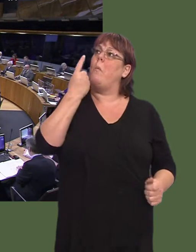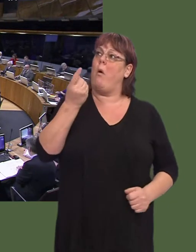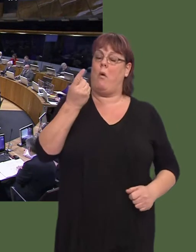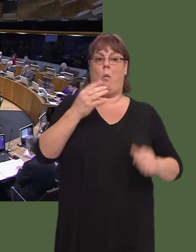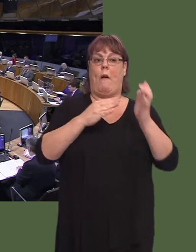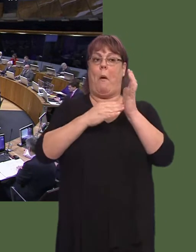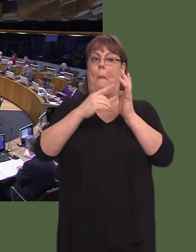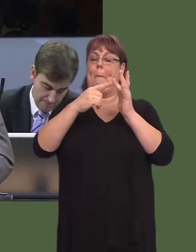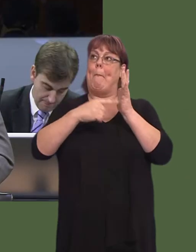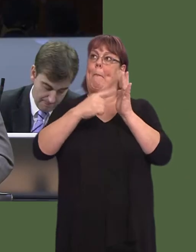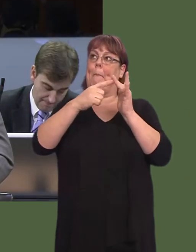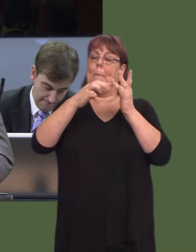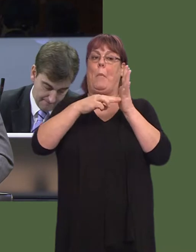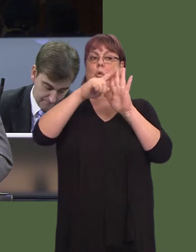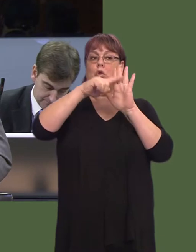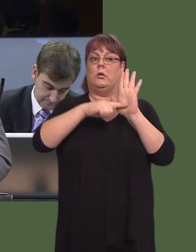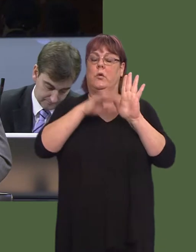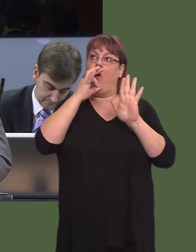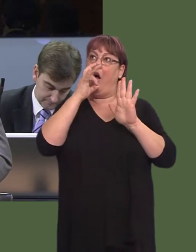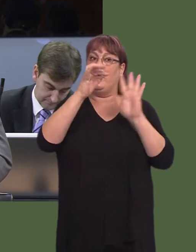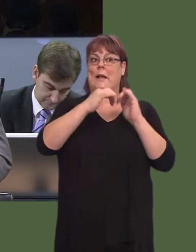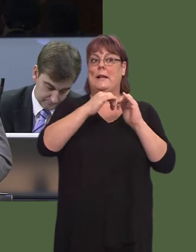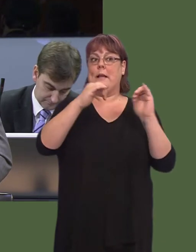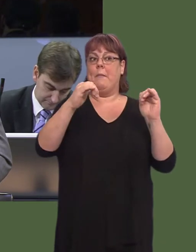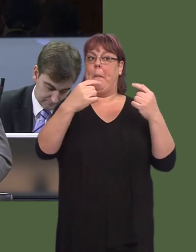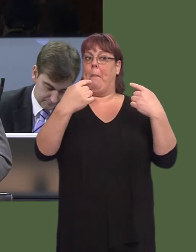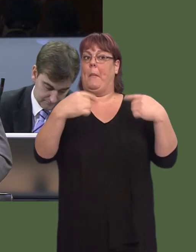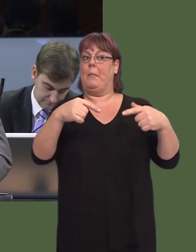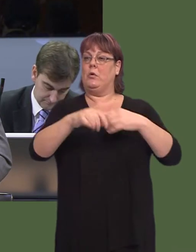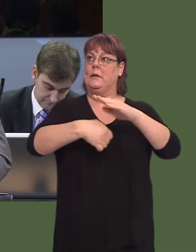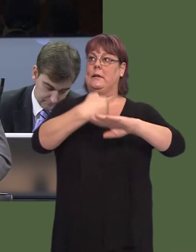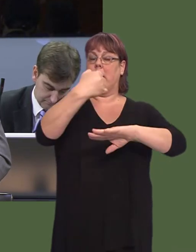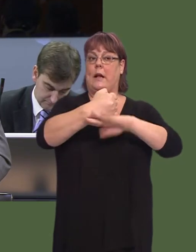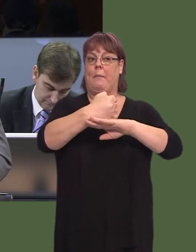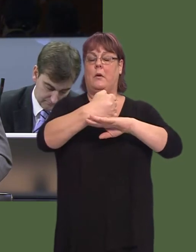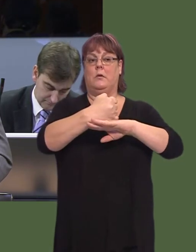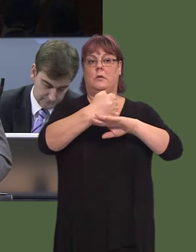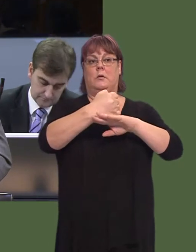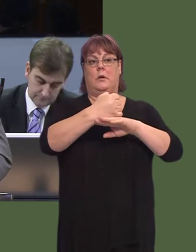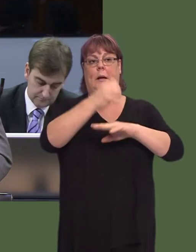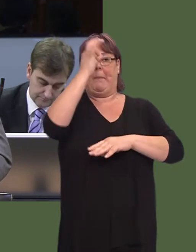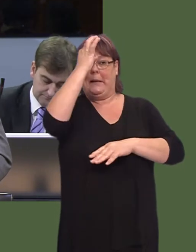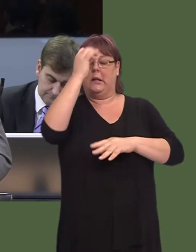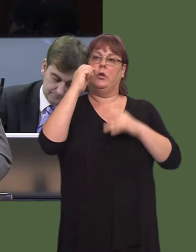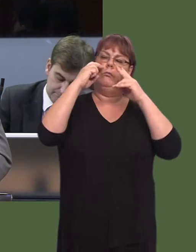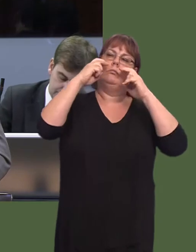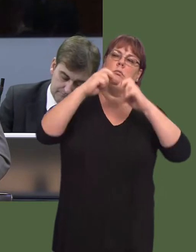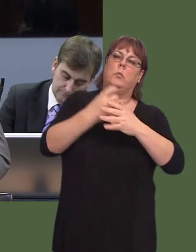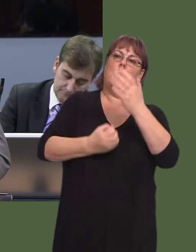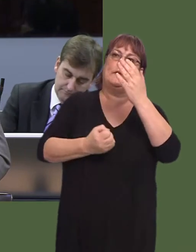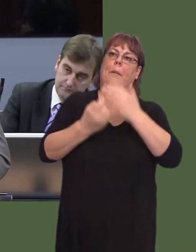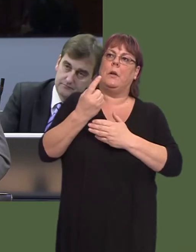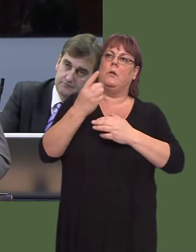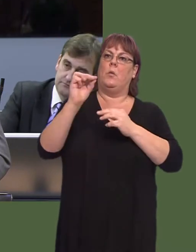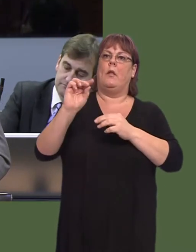motion before the Assembly to ask the Assembly's permission to set up an inquiry by the Committee of the First Minister to scrutinise the allegations that have